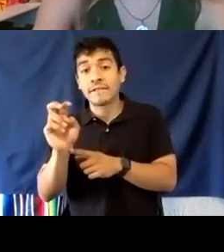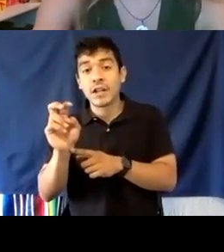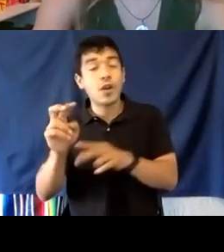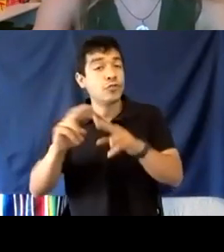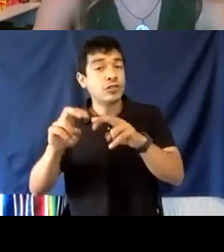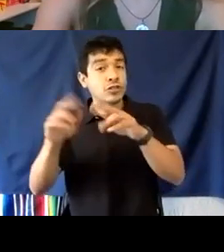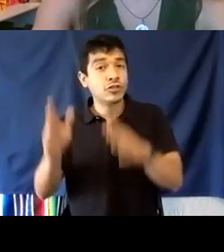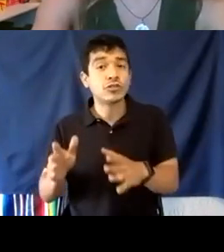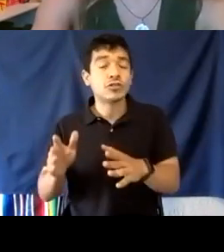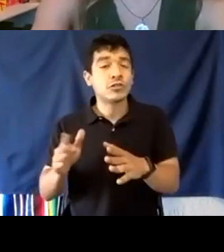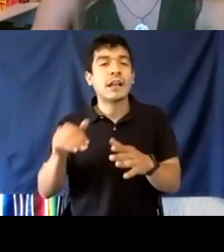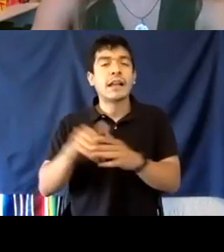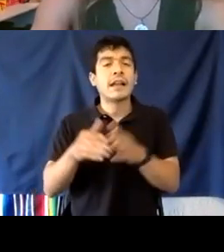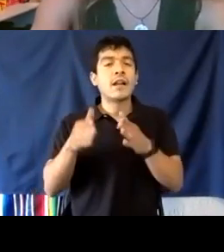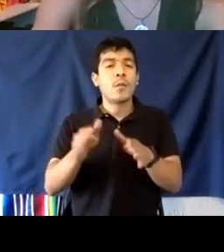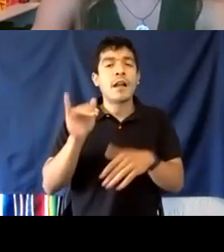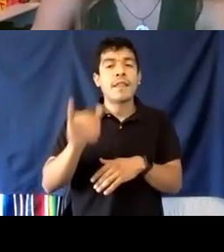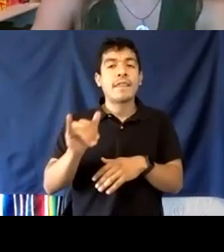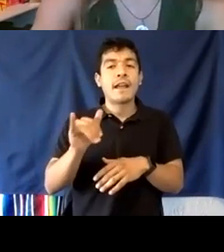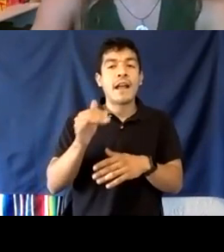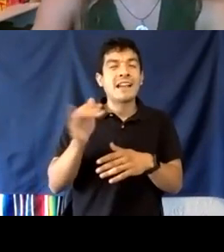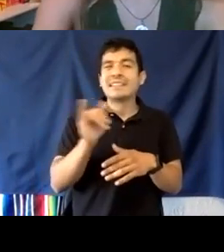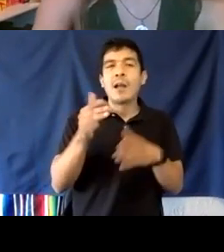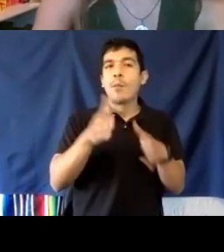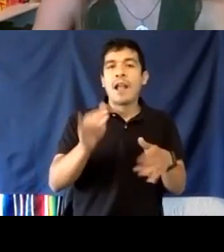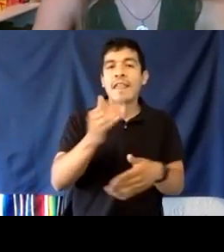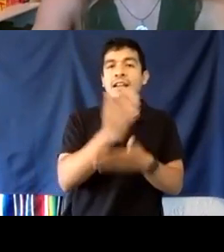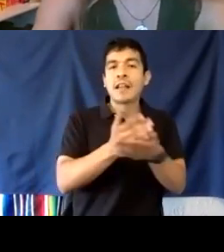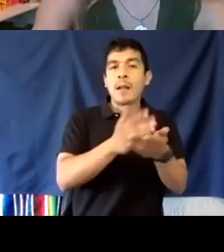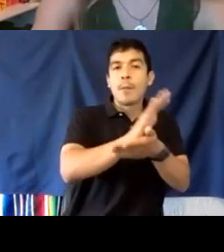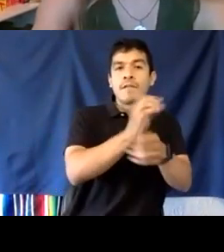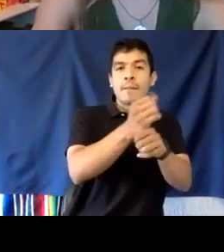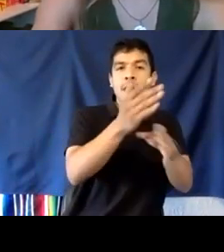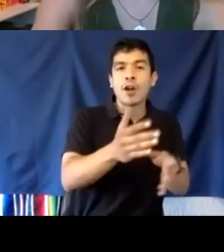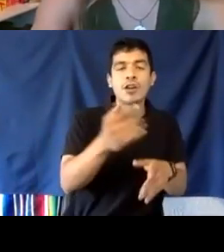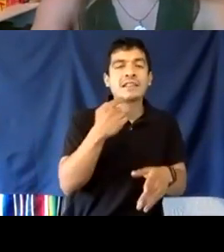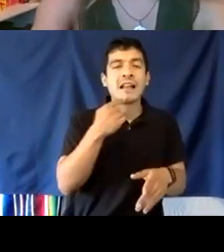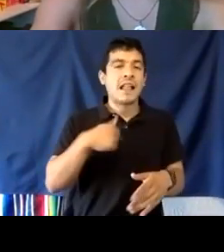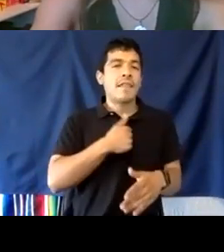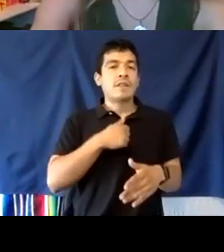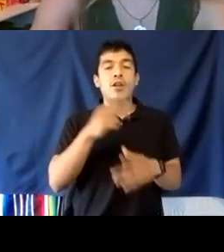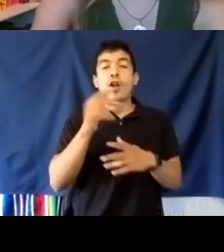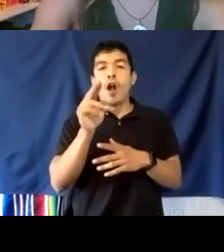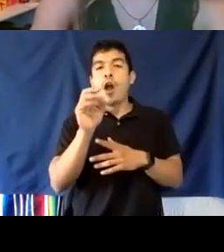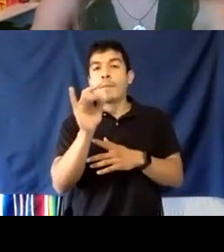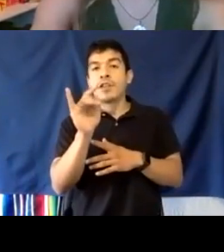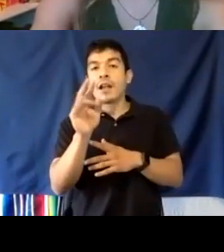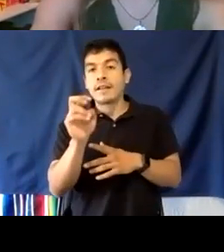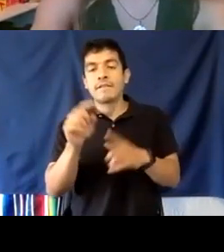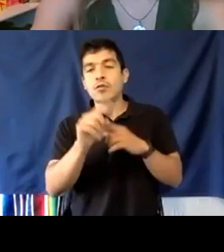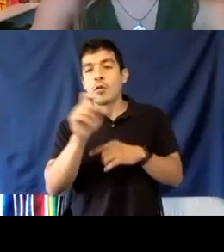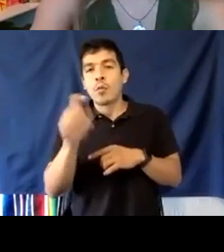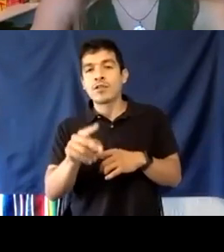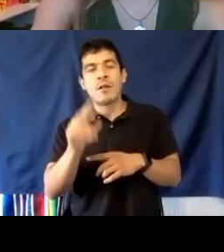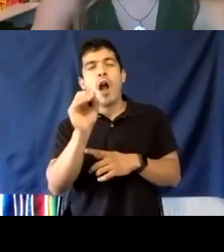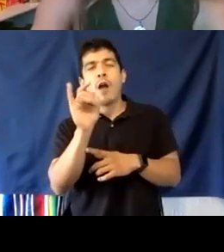researchers in the way that I think there's danger when filmmakers position themselves as objective to the questions that they're asking, objective